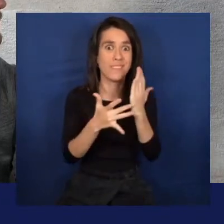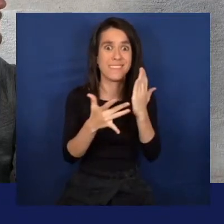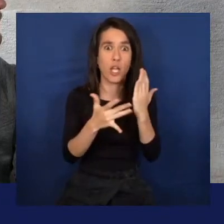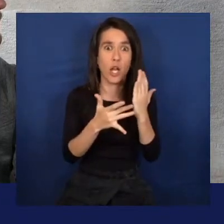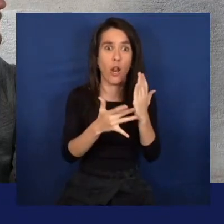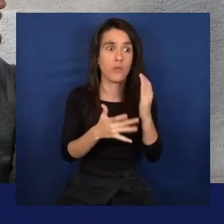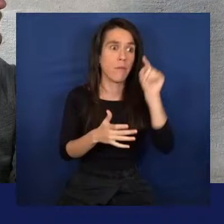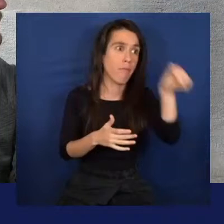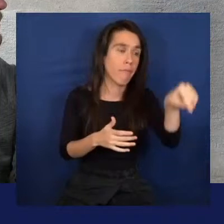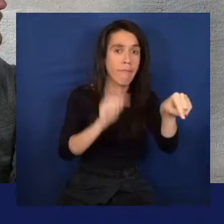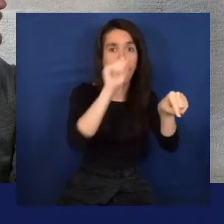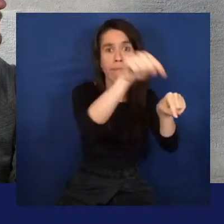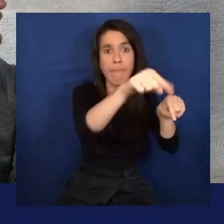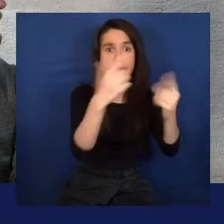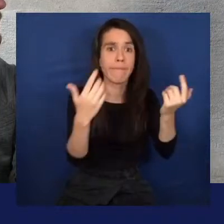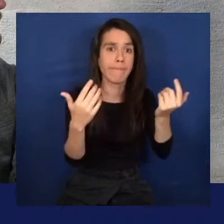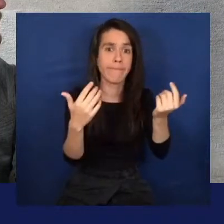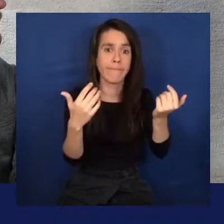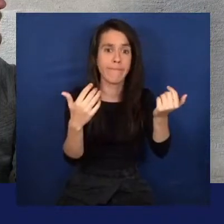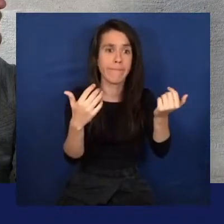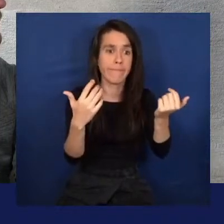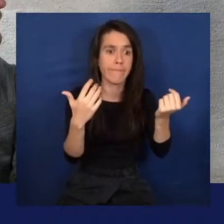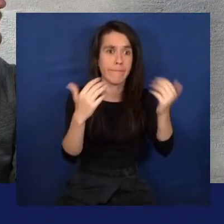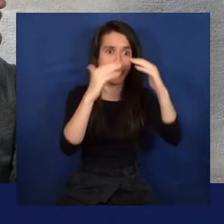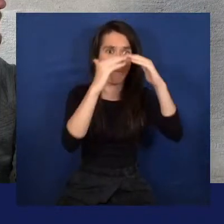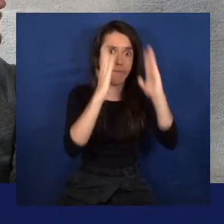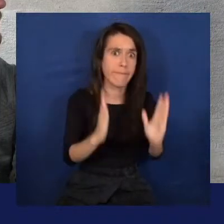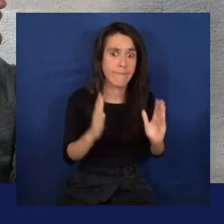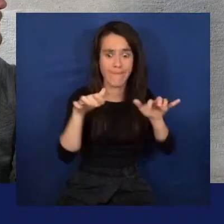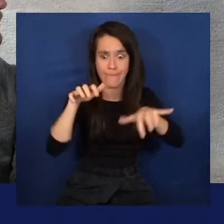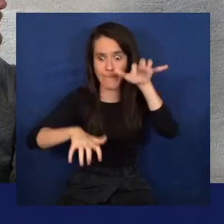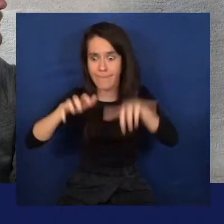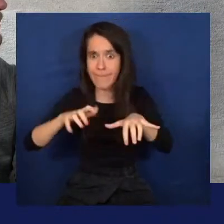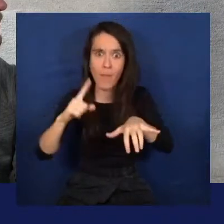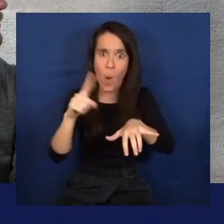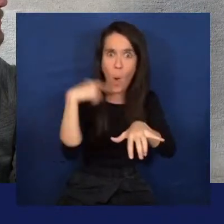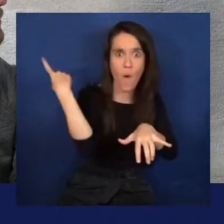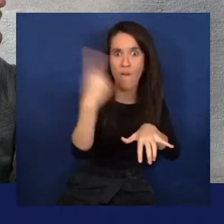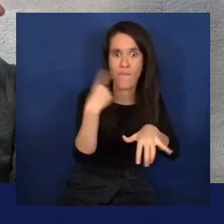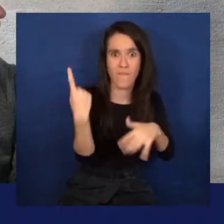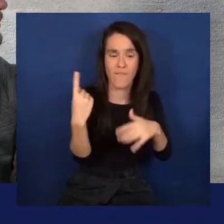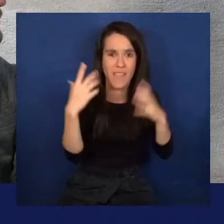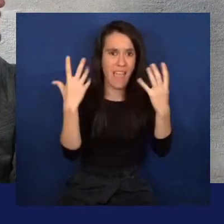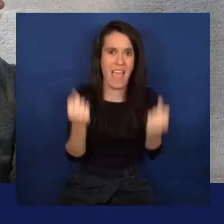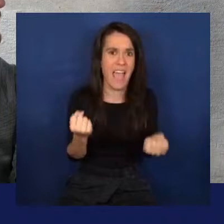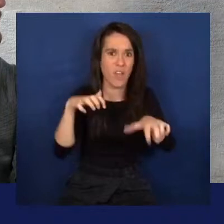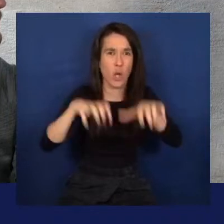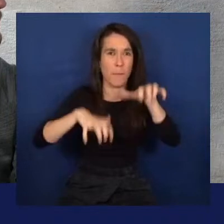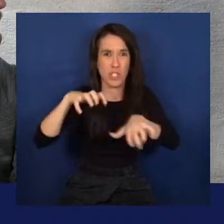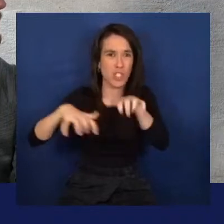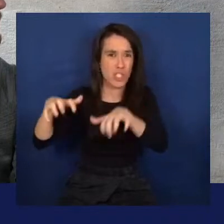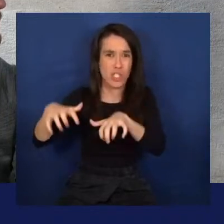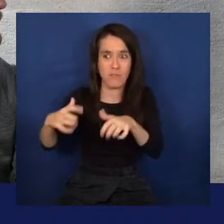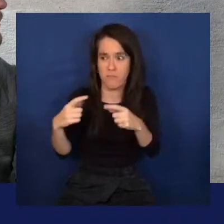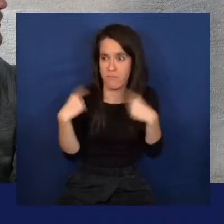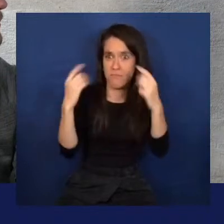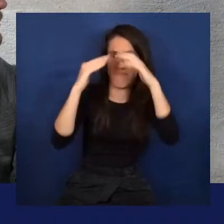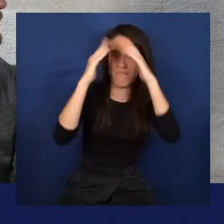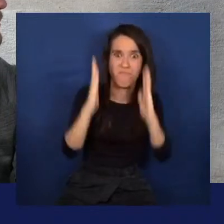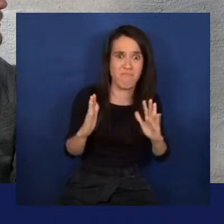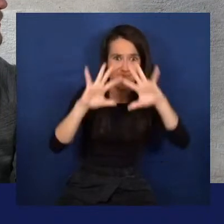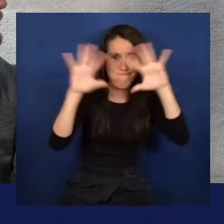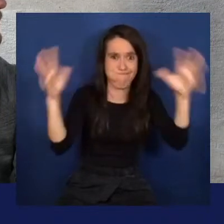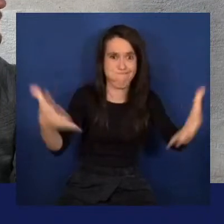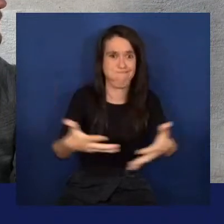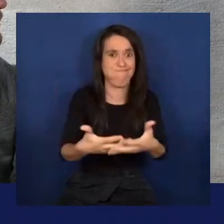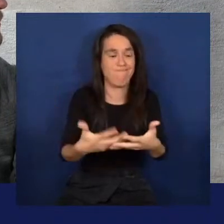and valves, there are computers there. There are computers on every one of our power plants. You know, I'm doing these shows over in Runaz land and .NET Rocks